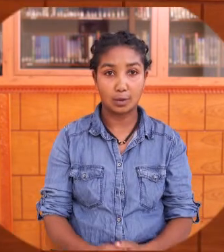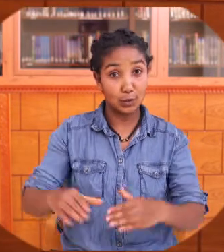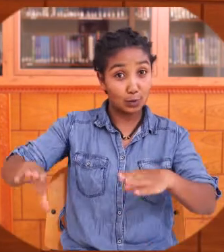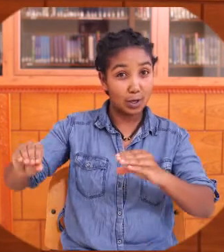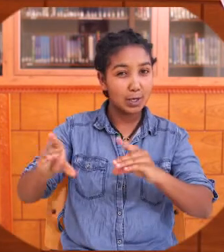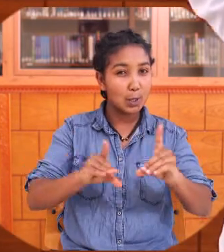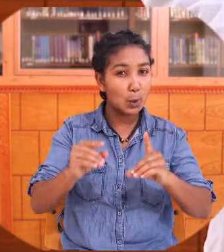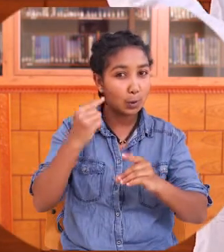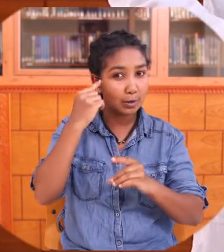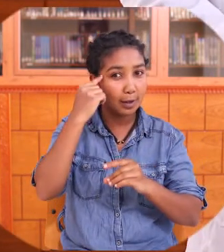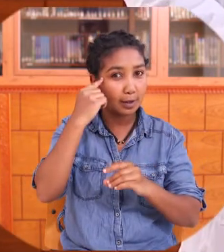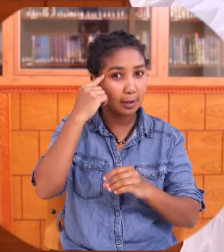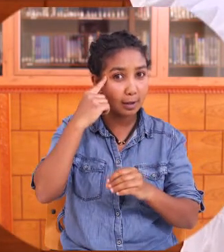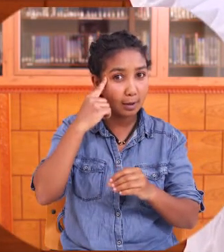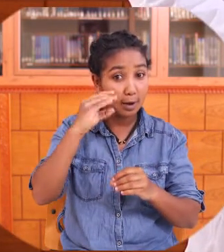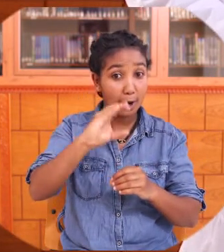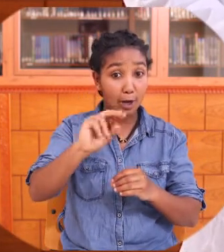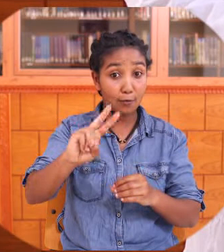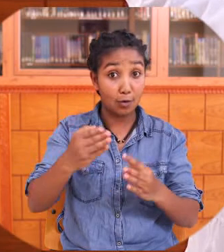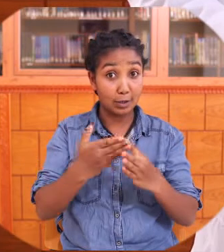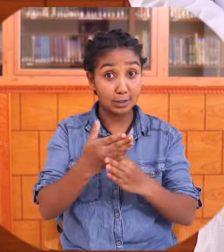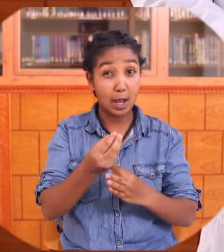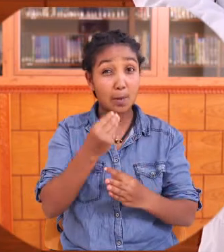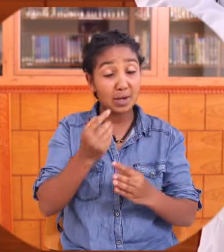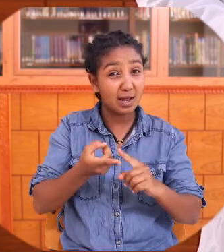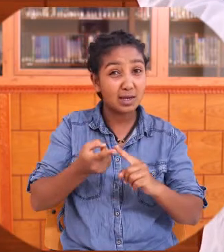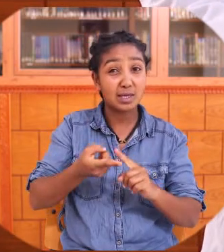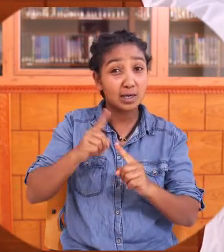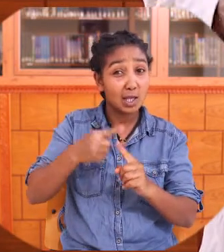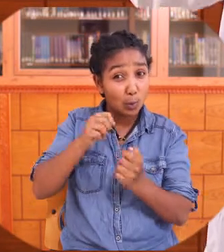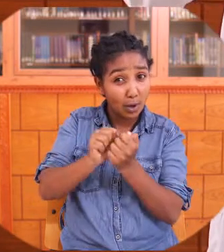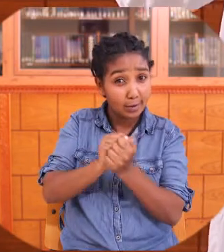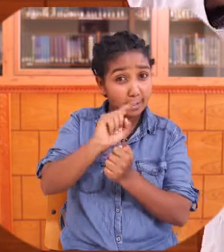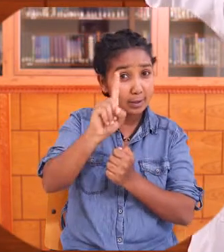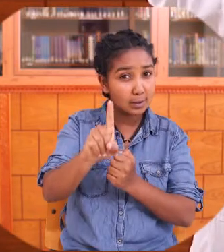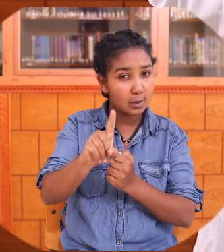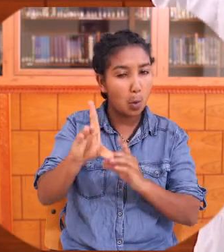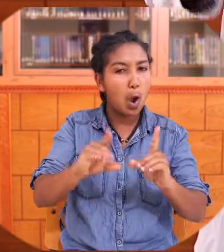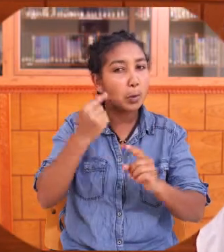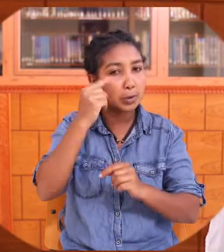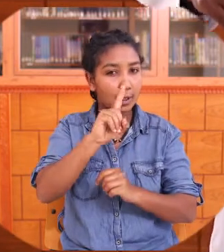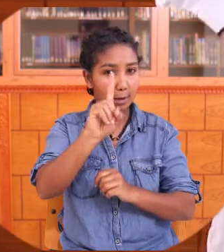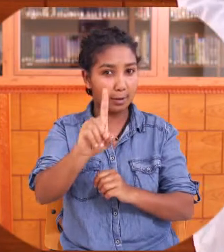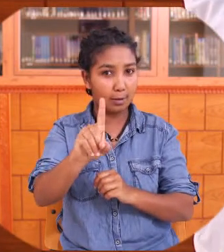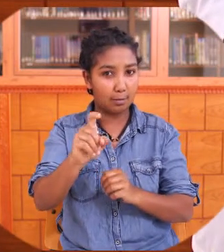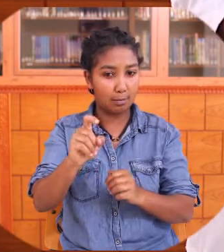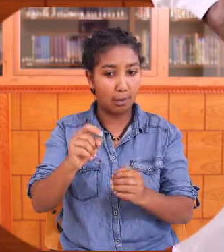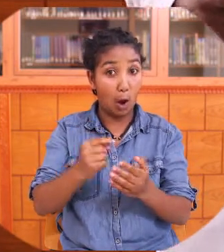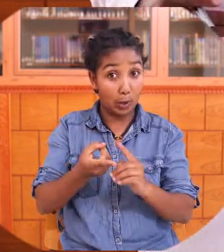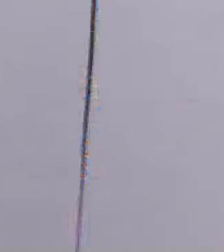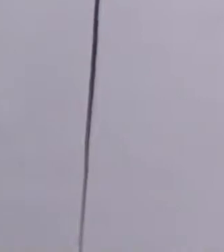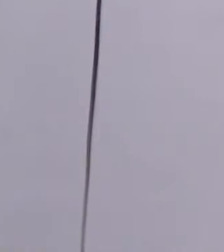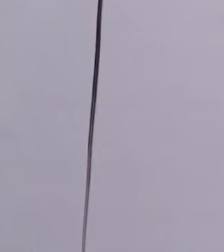Students, do you think carnivorous animals are ruminants? What do you think? I will come back after a